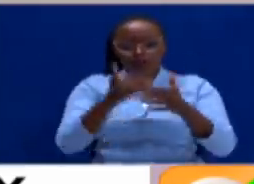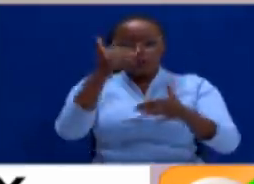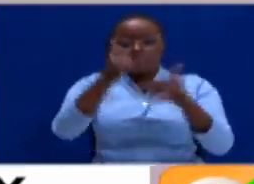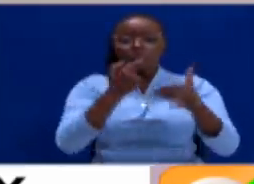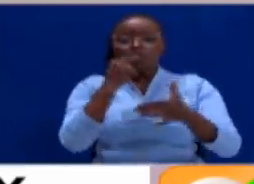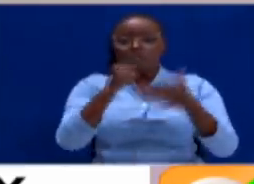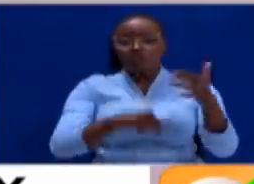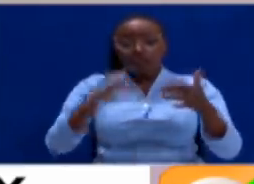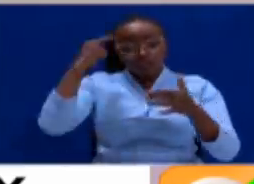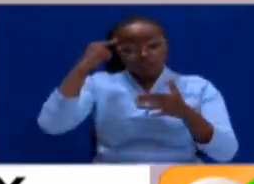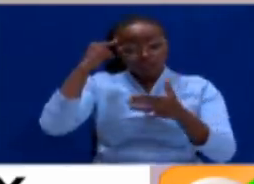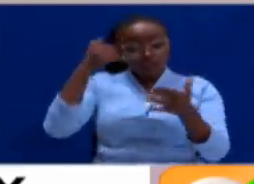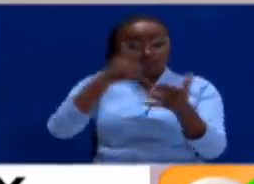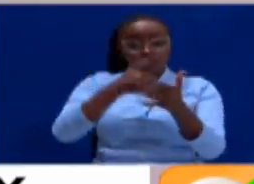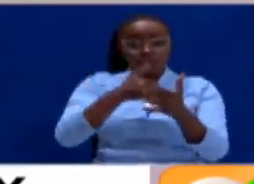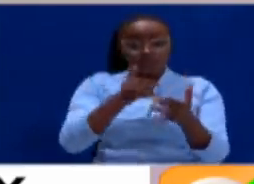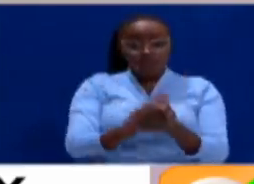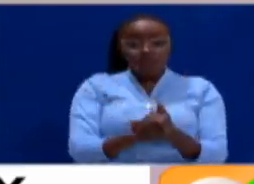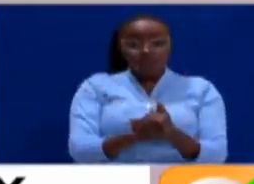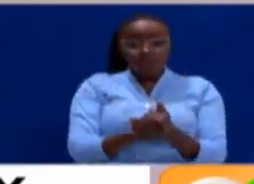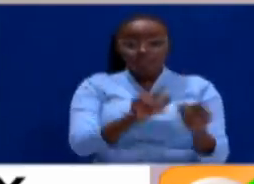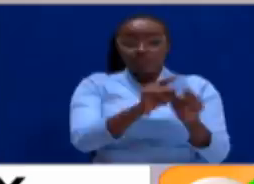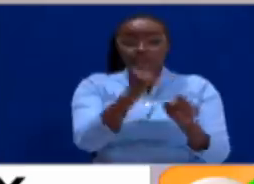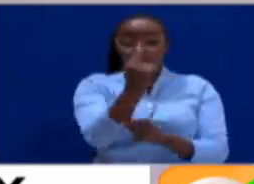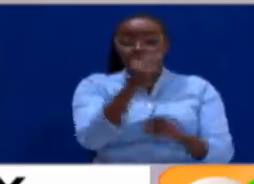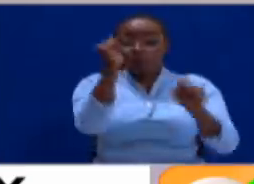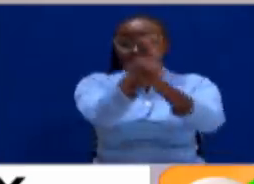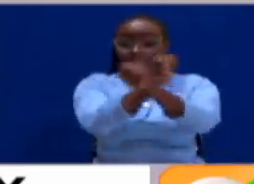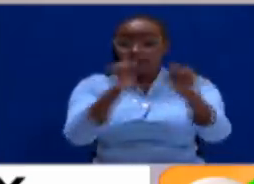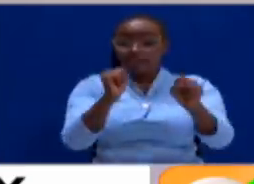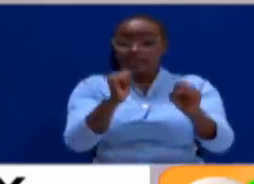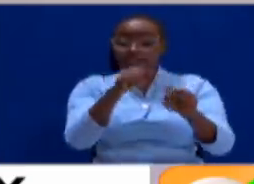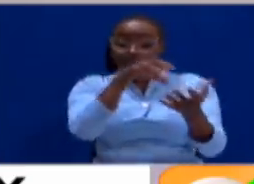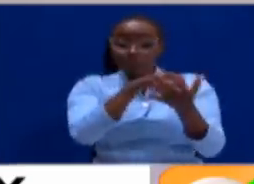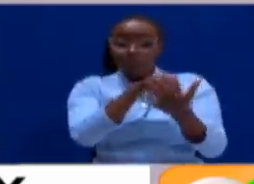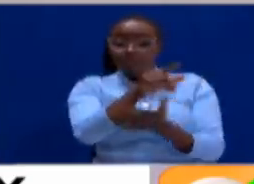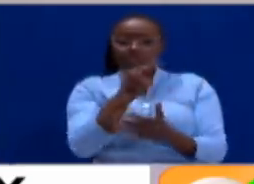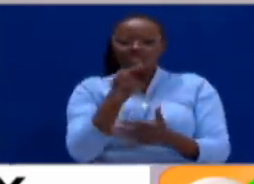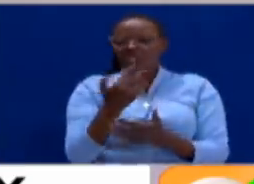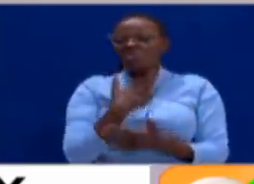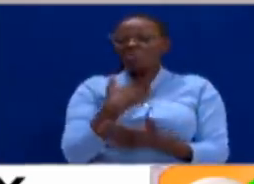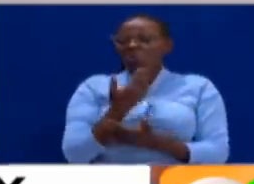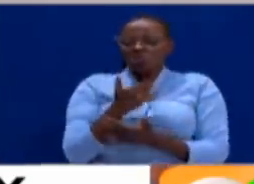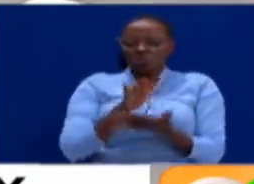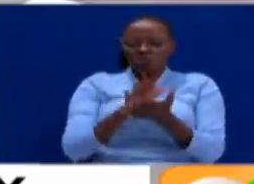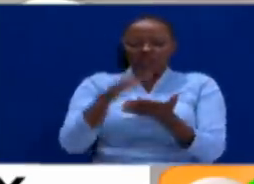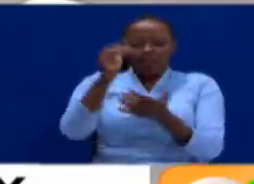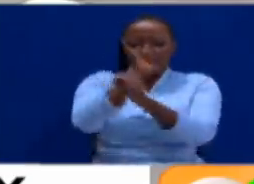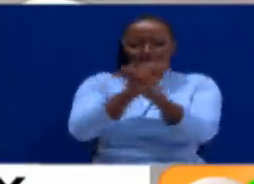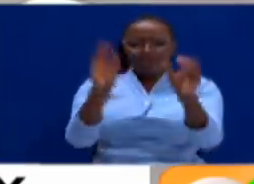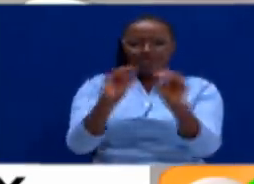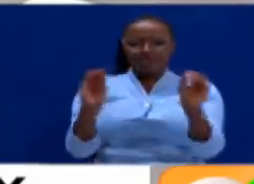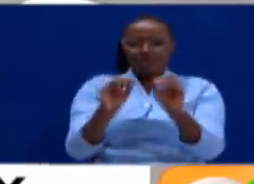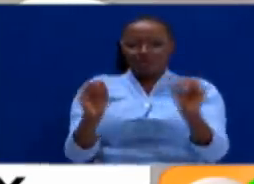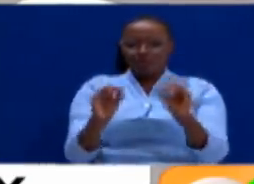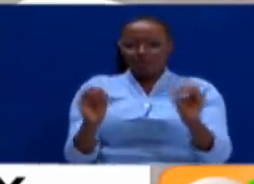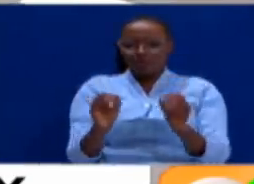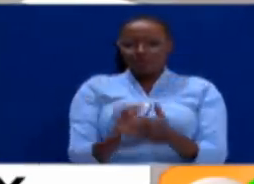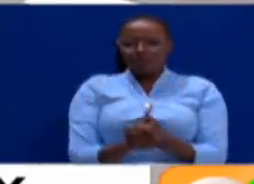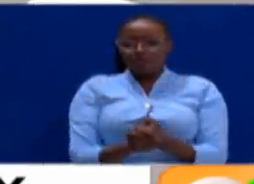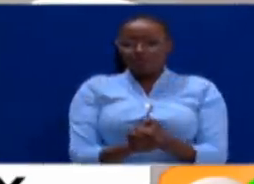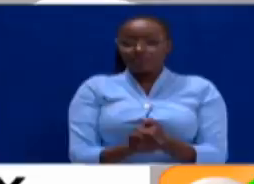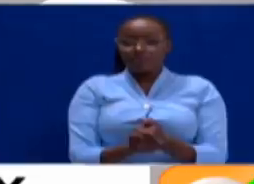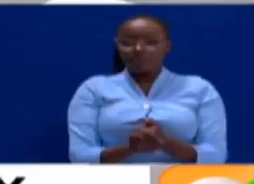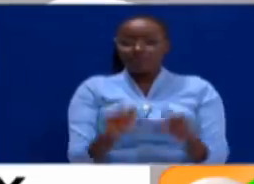want to say that I think part of It is only the presidency that he said he'll not seek, is not extending his term. Extending his term